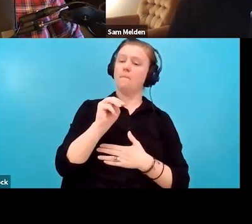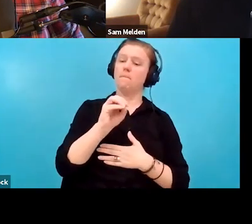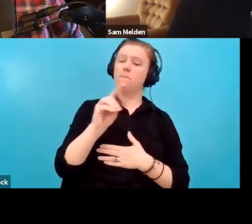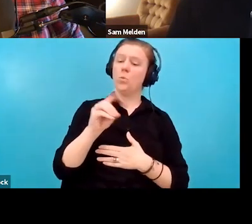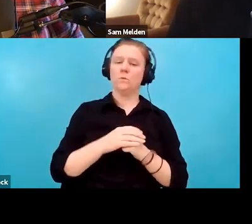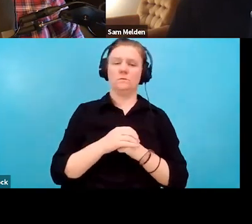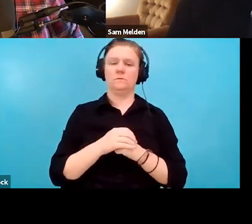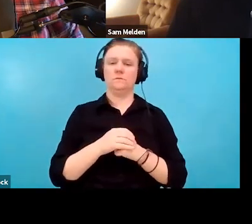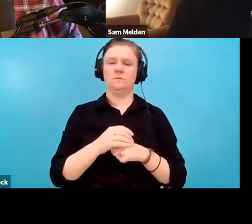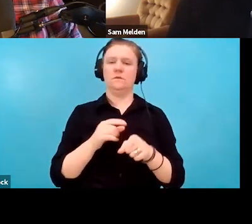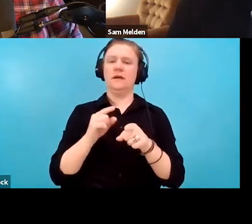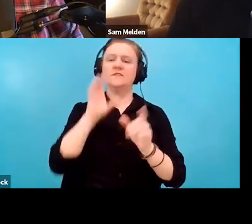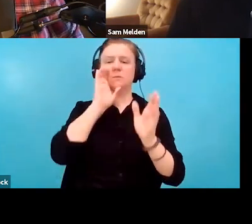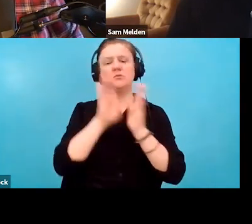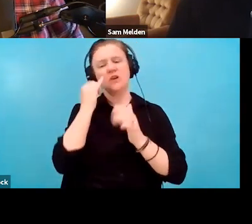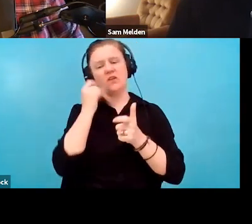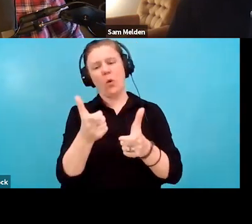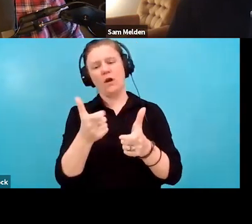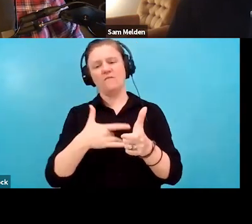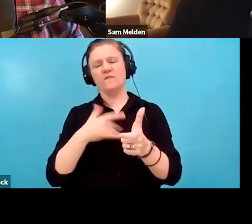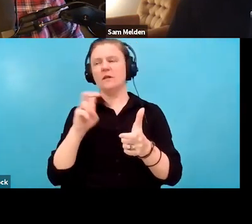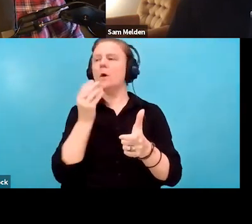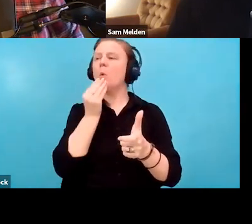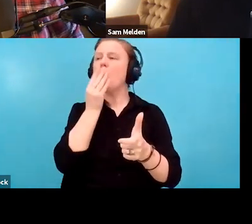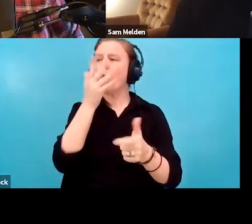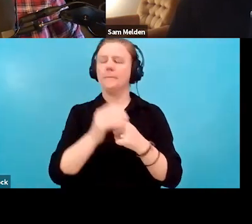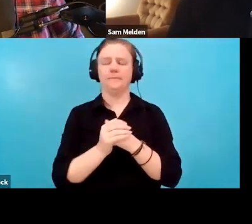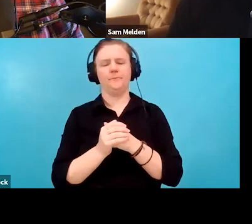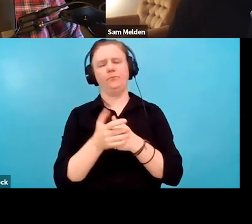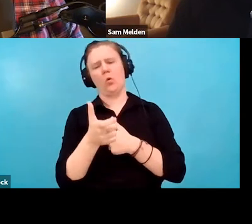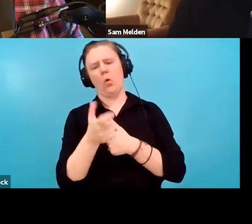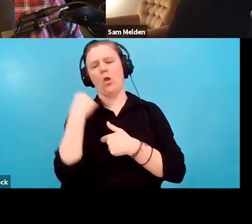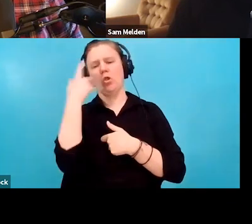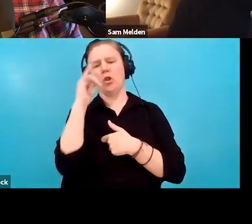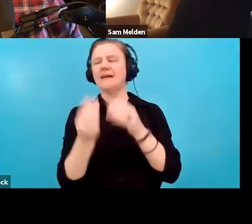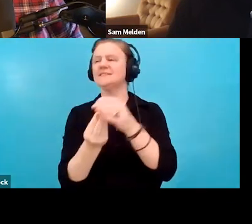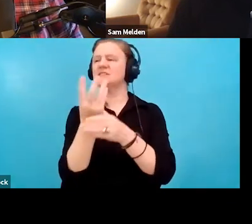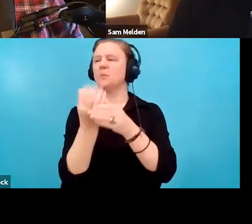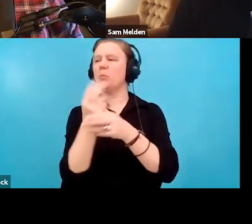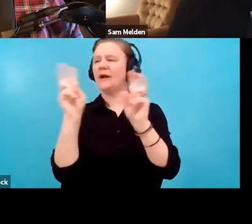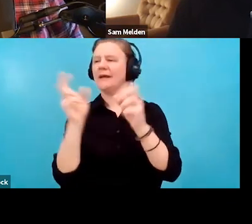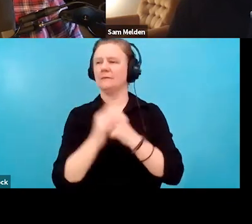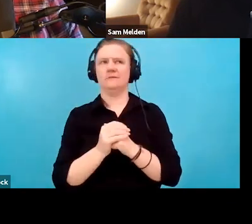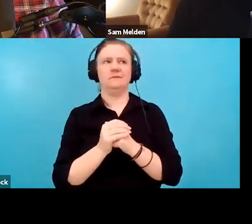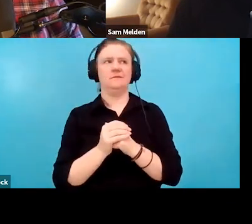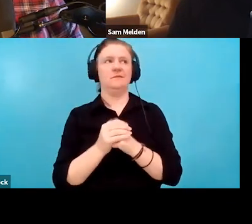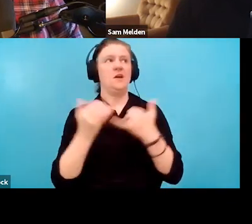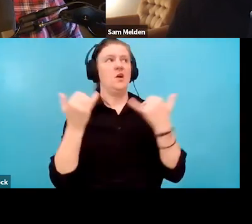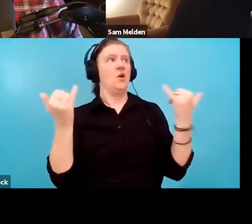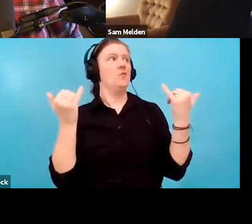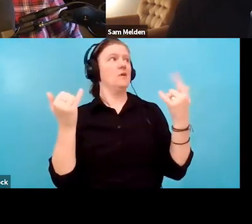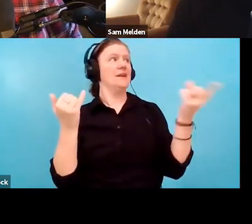is springtime, right? Like, yeah, I take pictures lately of in Portland, Oregon, everything is blooming and it's